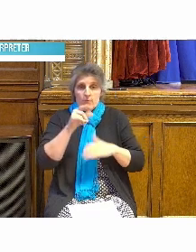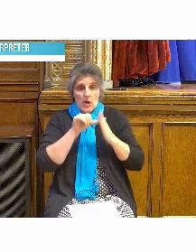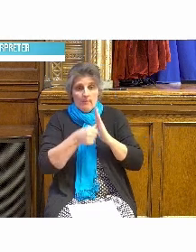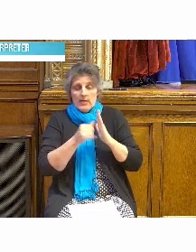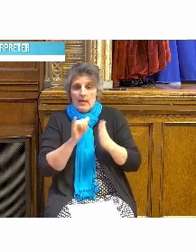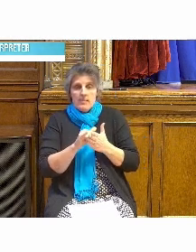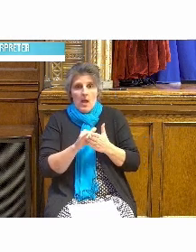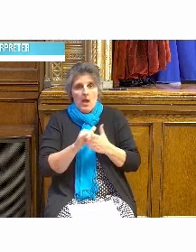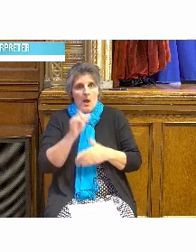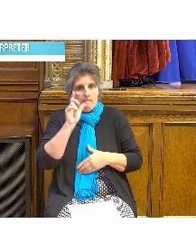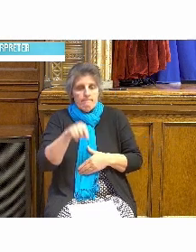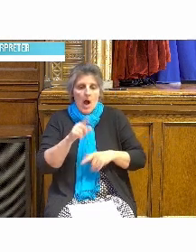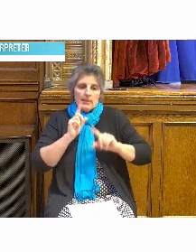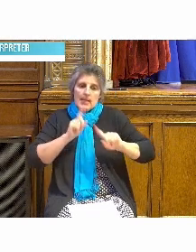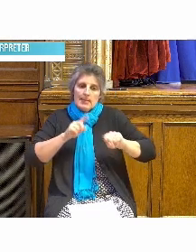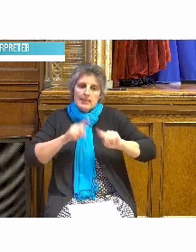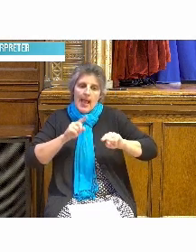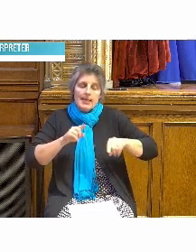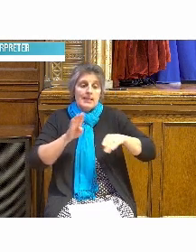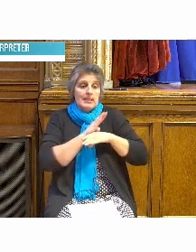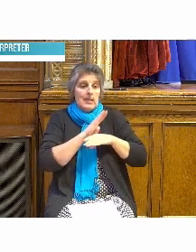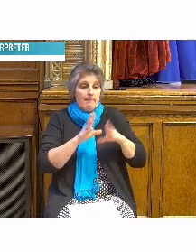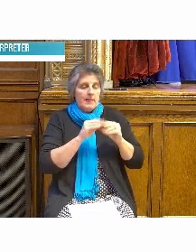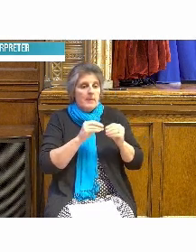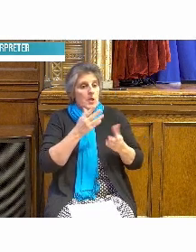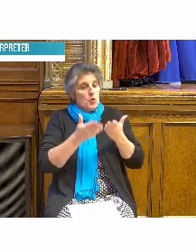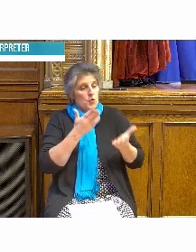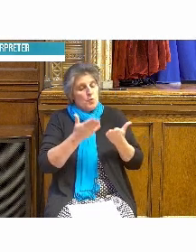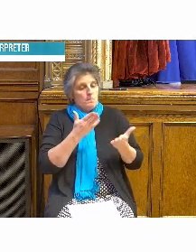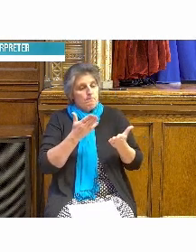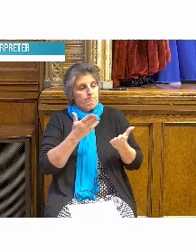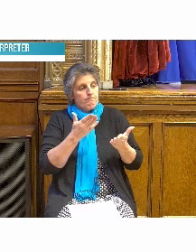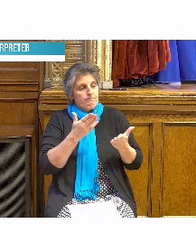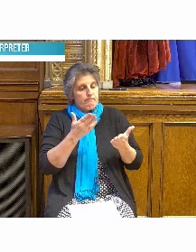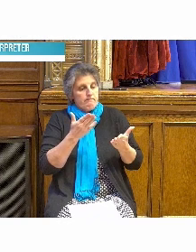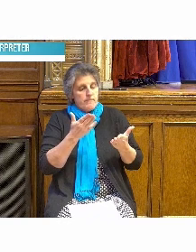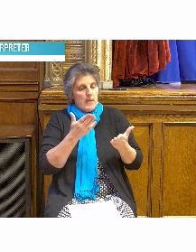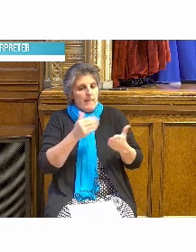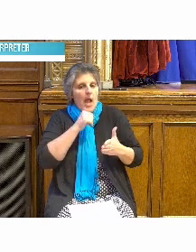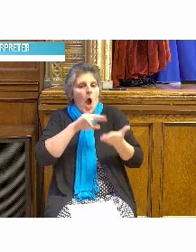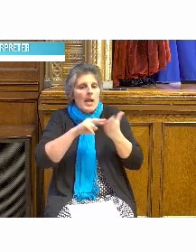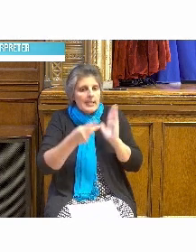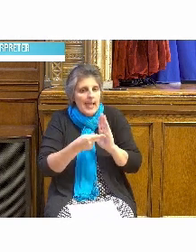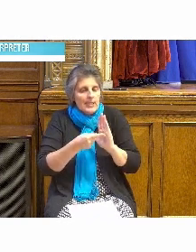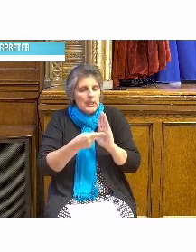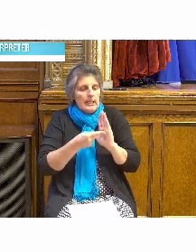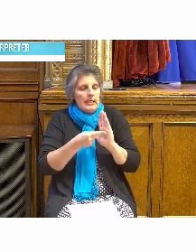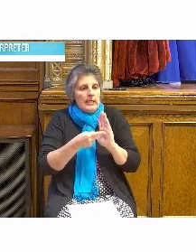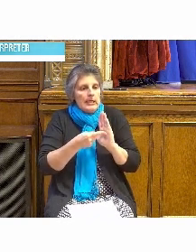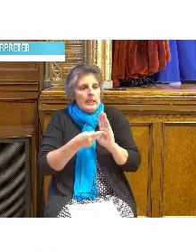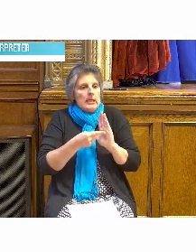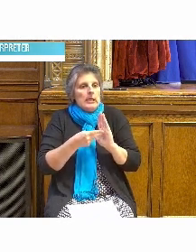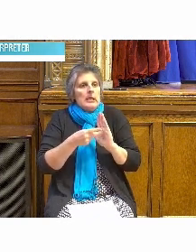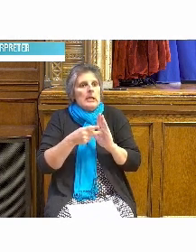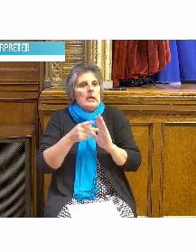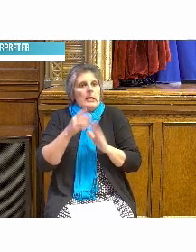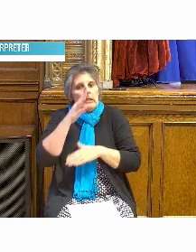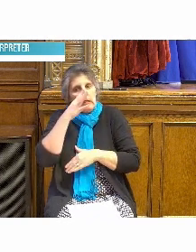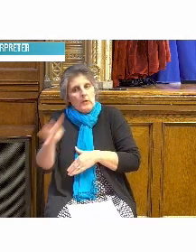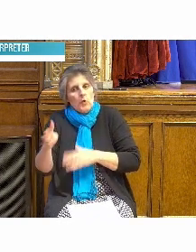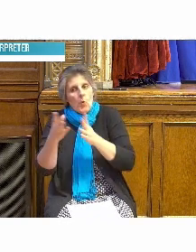there must be attendance at the business meetings, you might unintentionally be de-emphasizing the